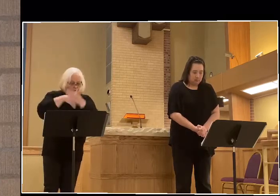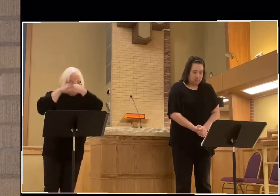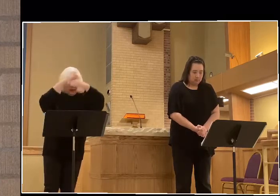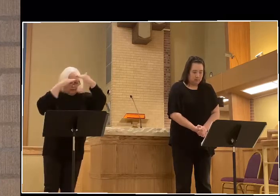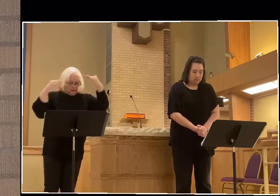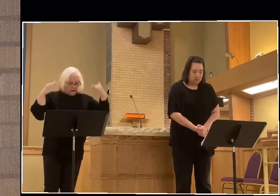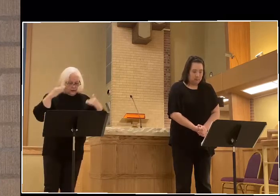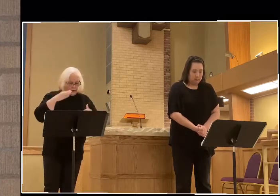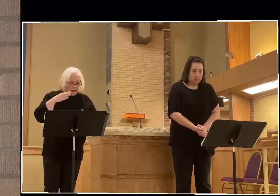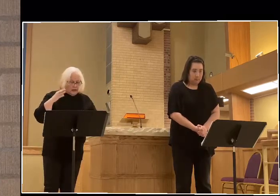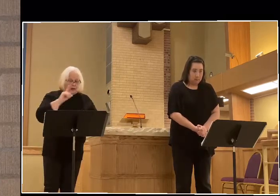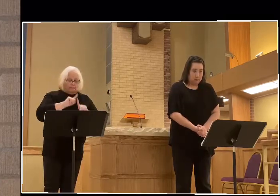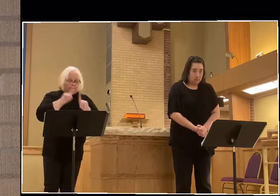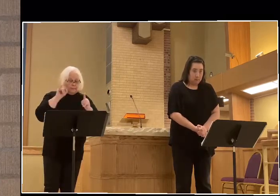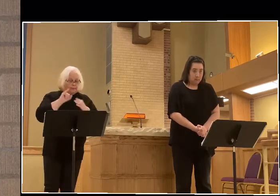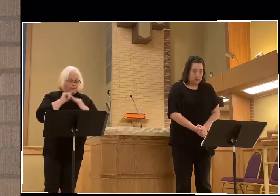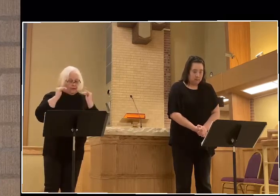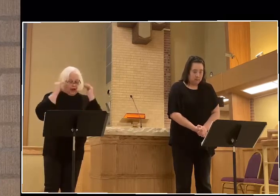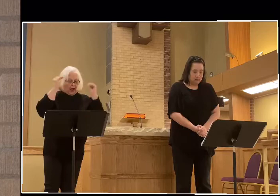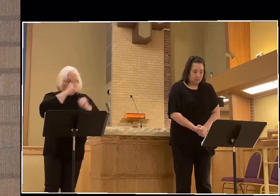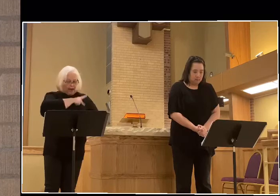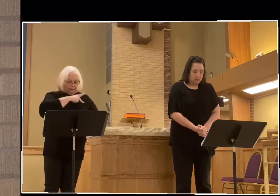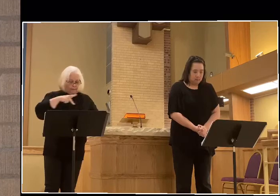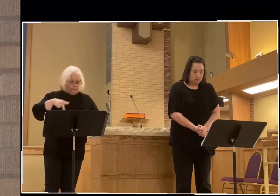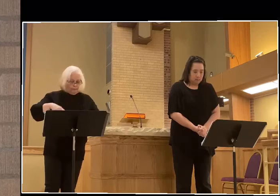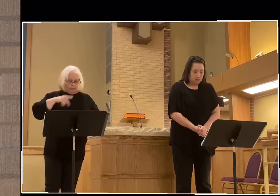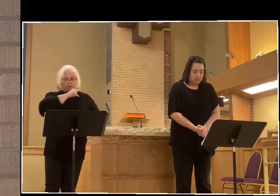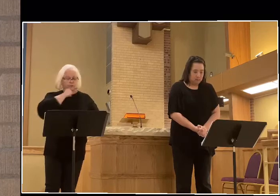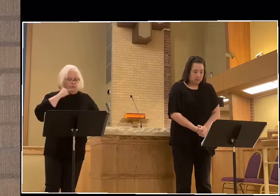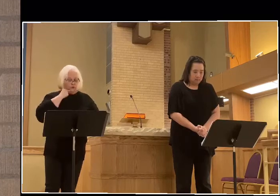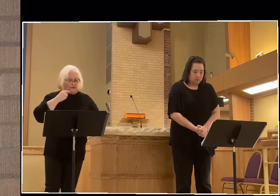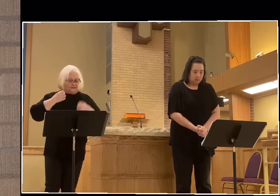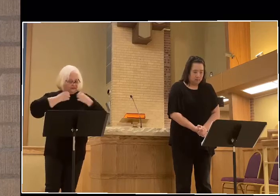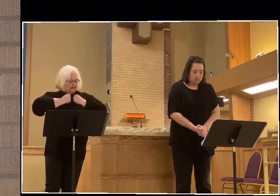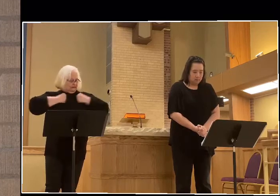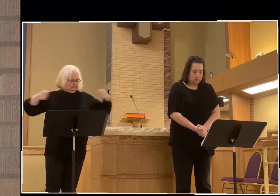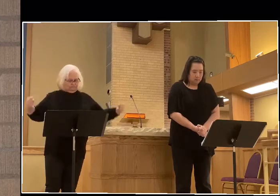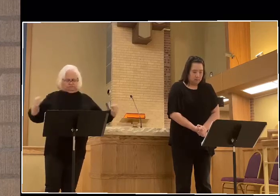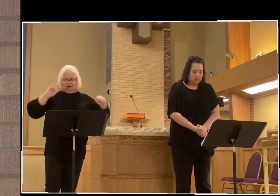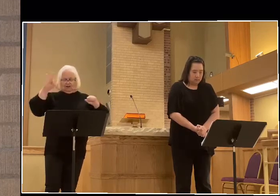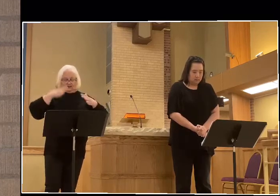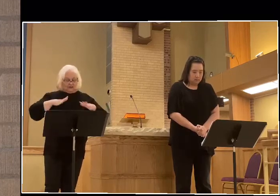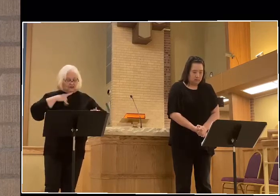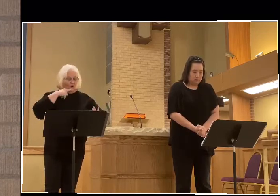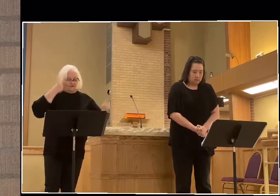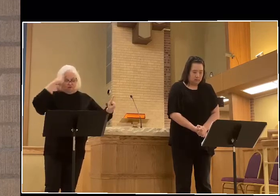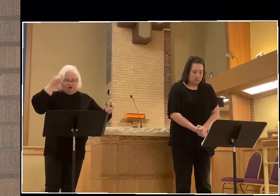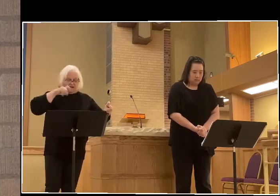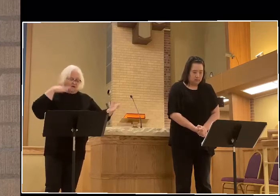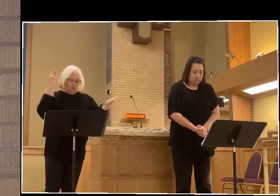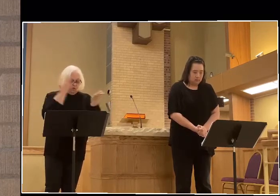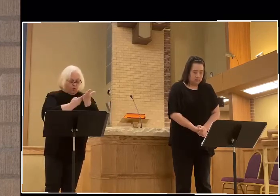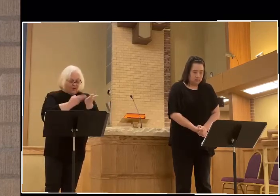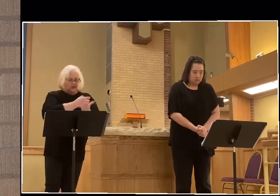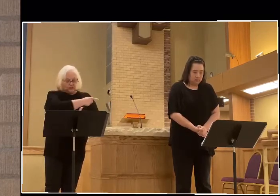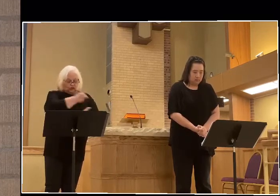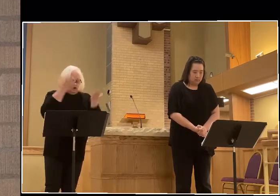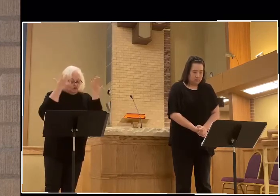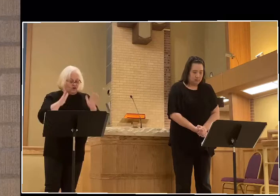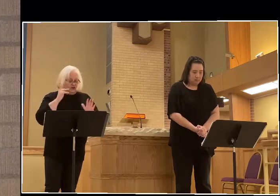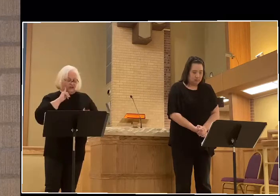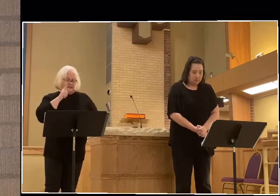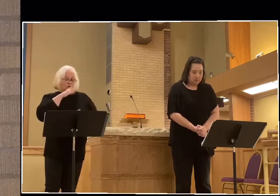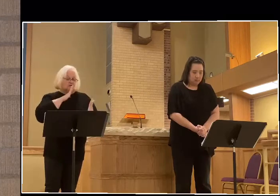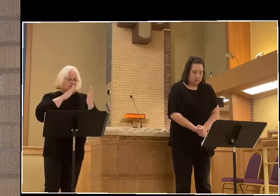heaven." But the high priest tore his garments and said, "What further need have we of witnesses? You have heard the